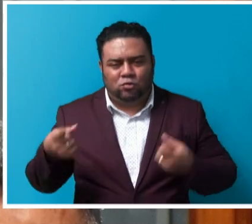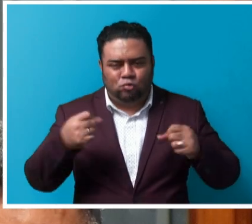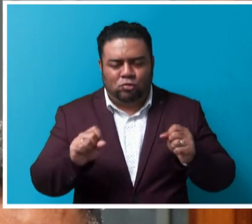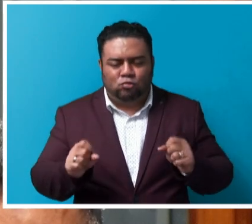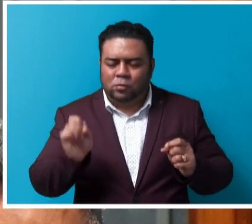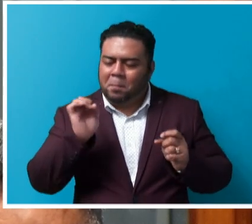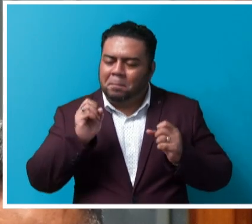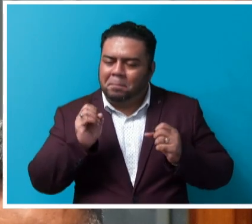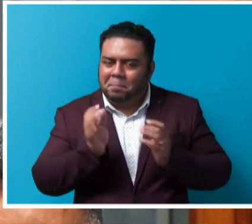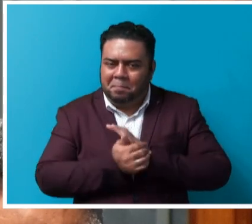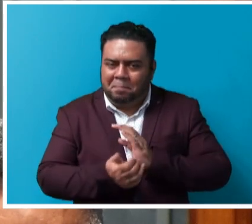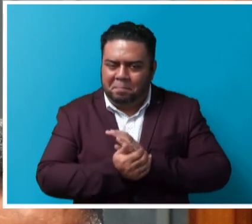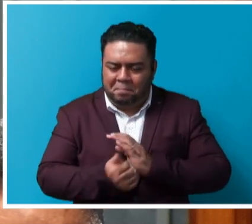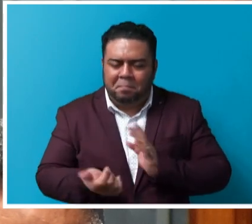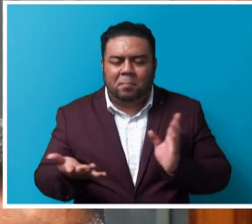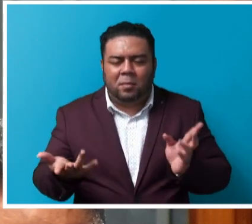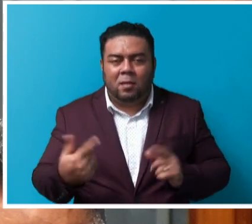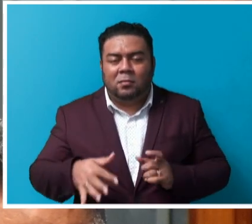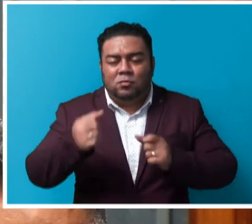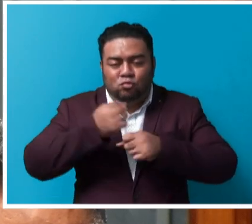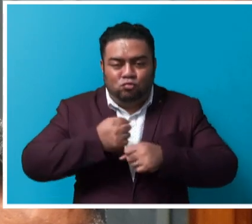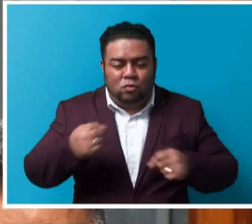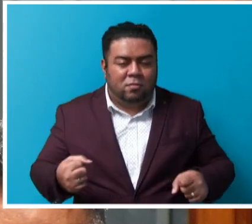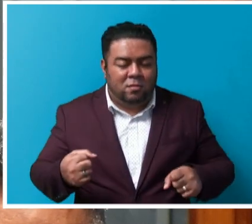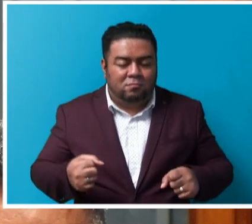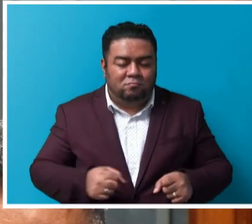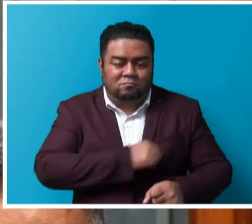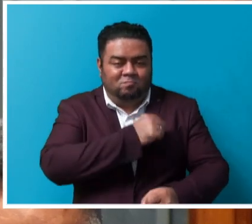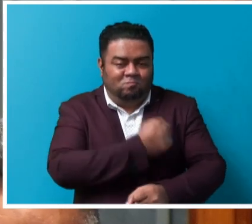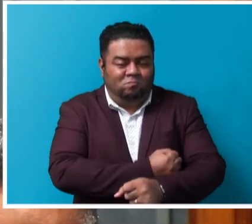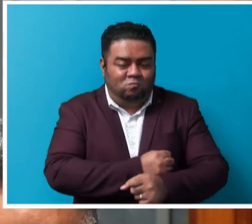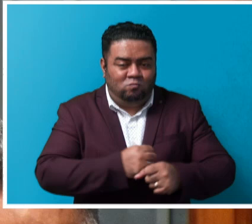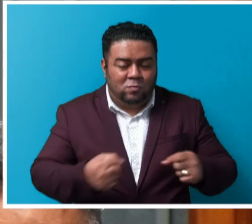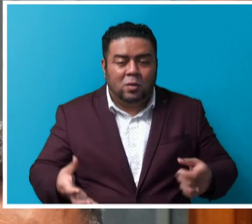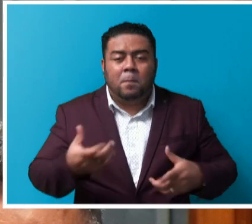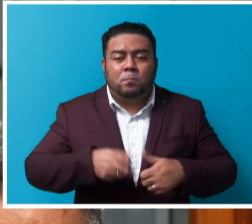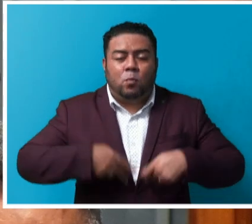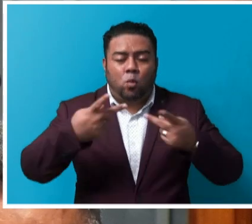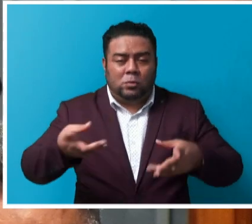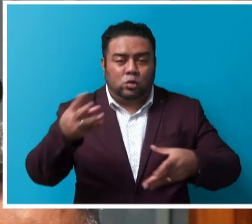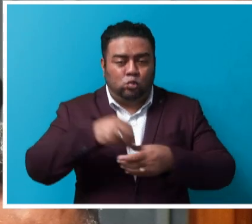imperative that will strengthen governance, promote inclusivity,